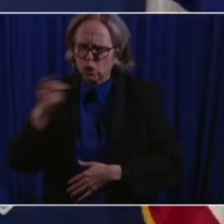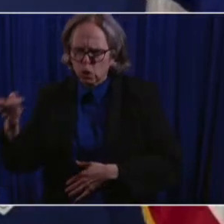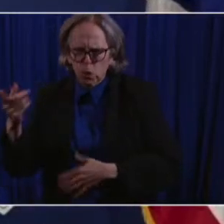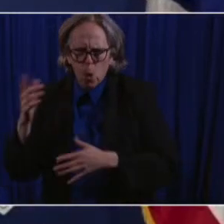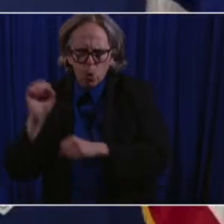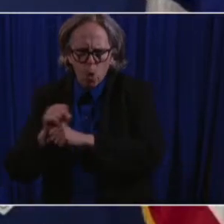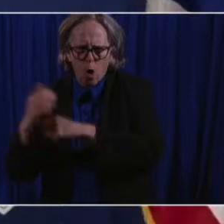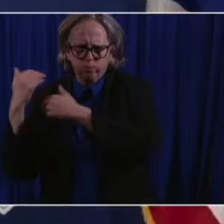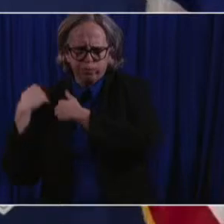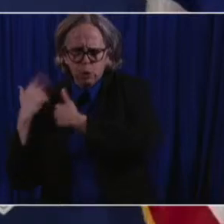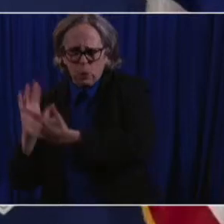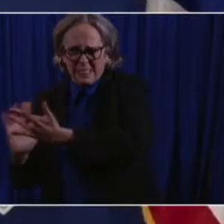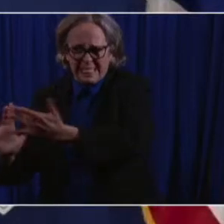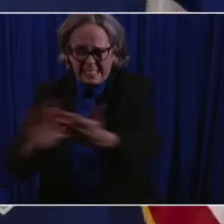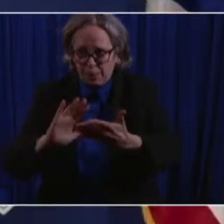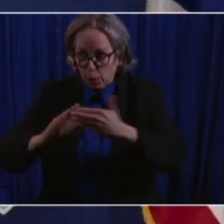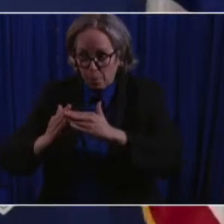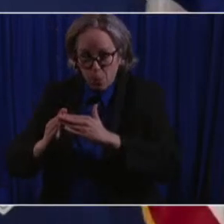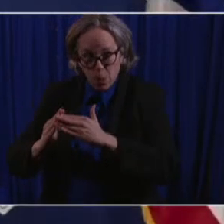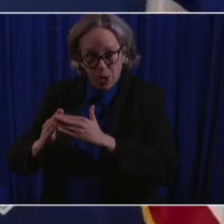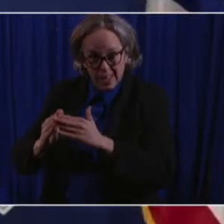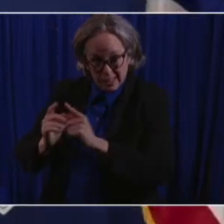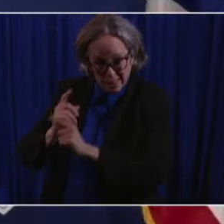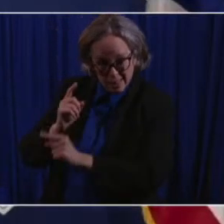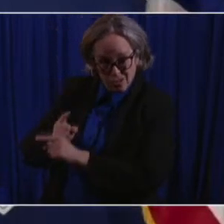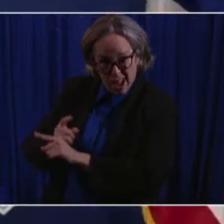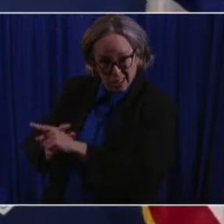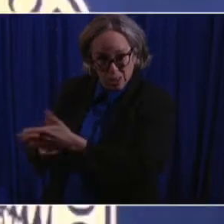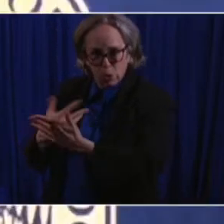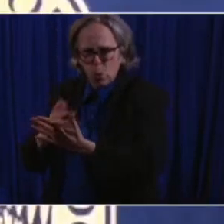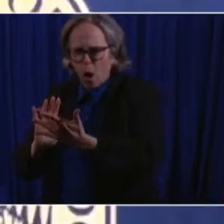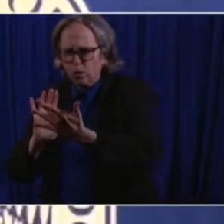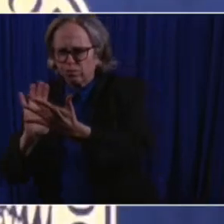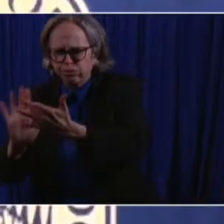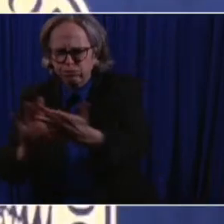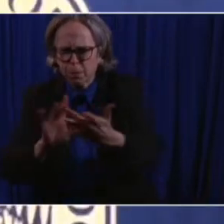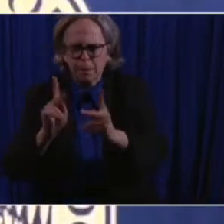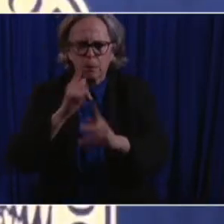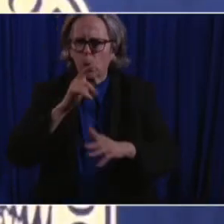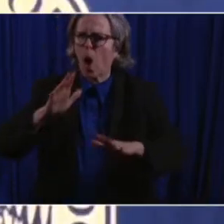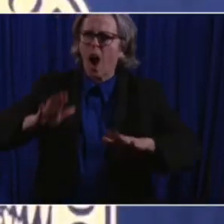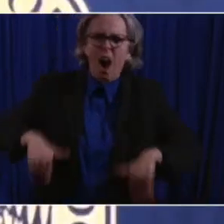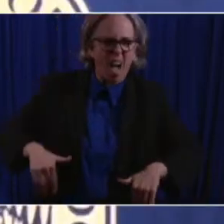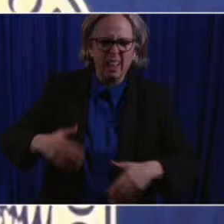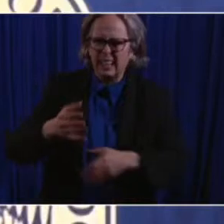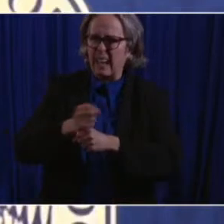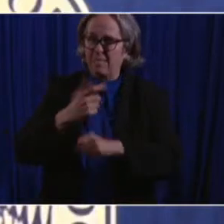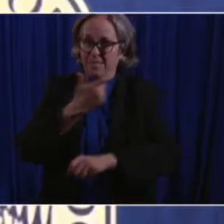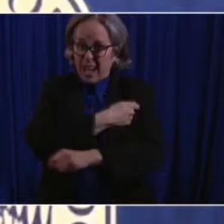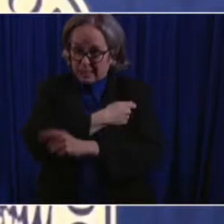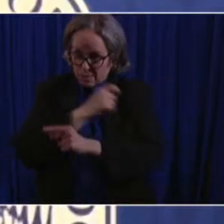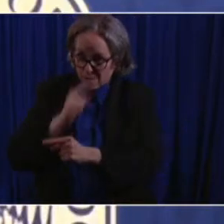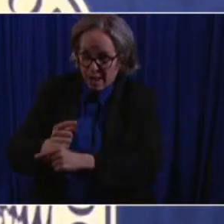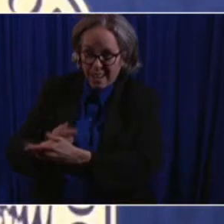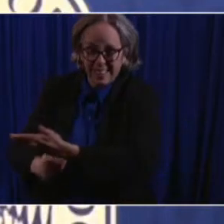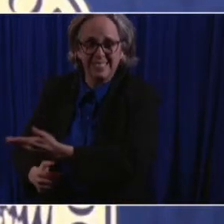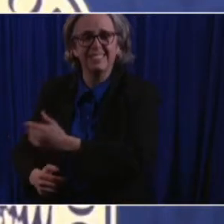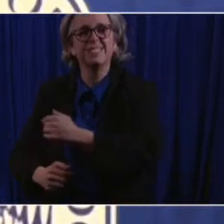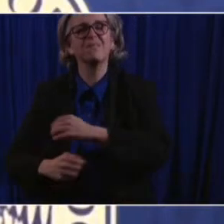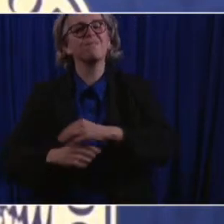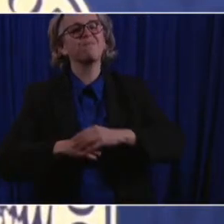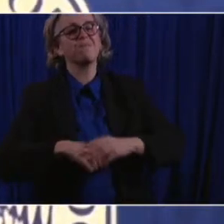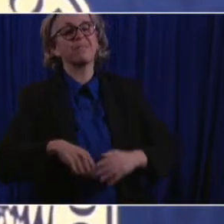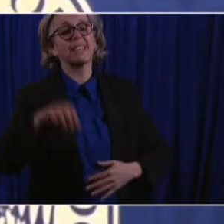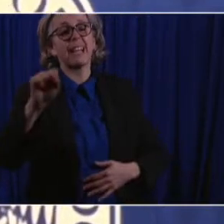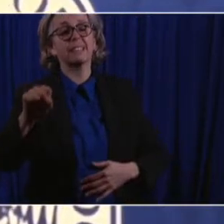and reach people who might not have been reached any other way. Through UT student organization and its